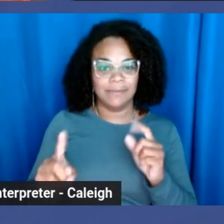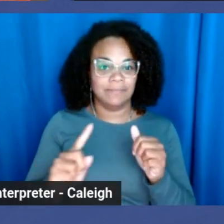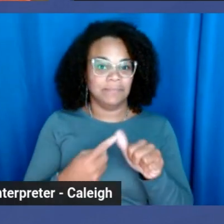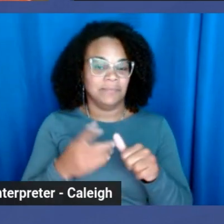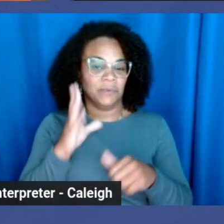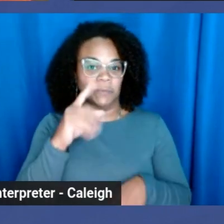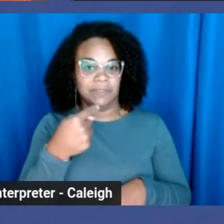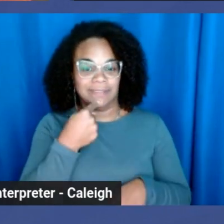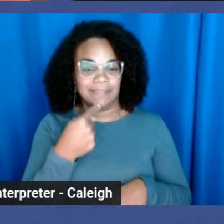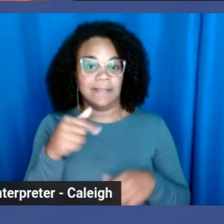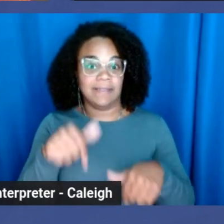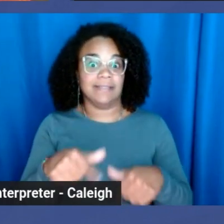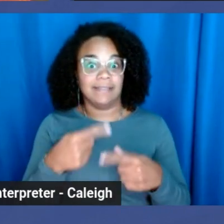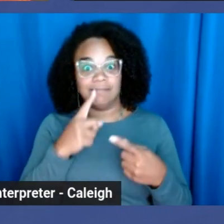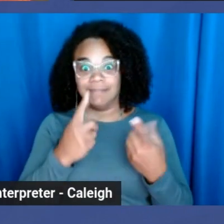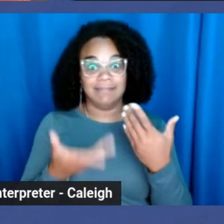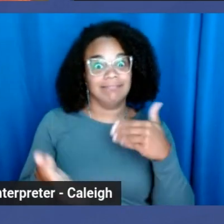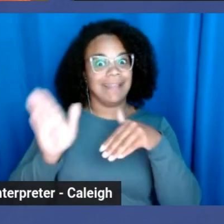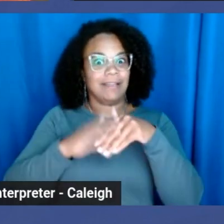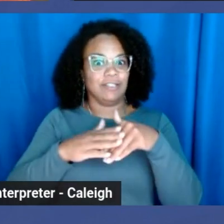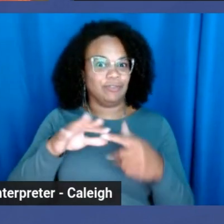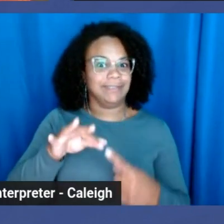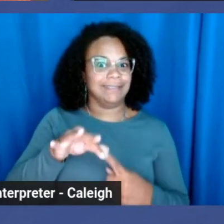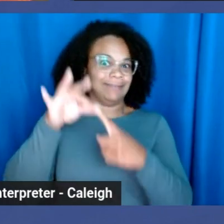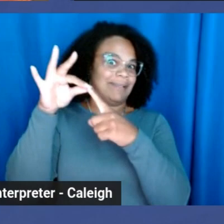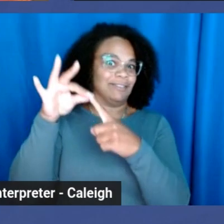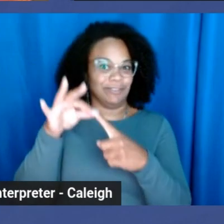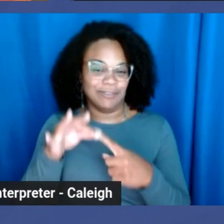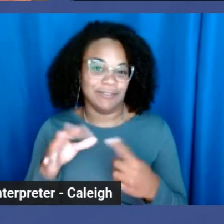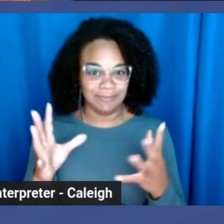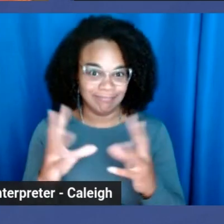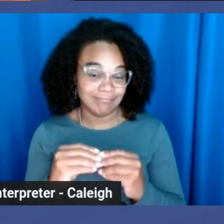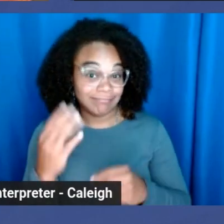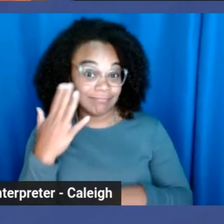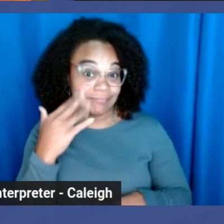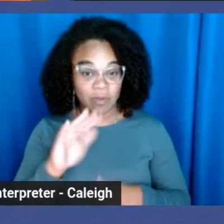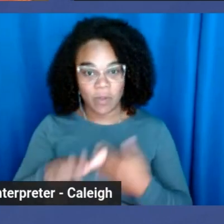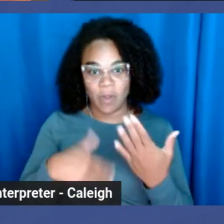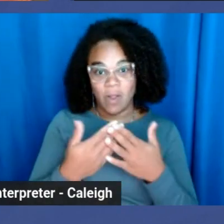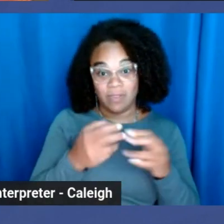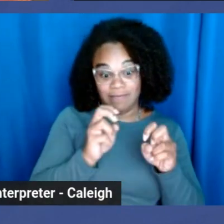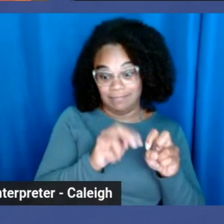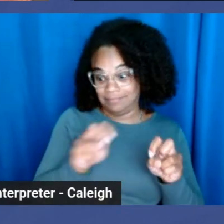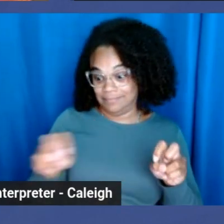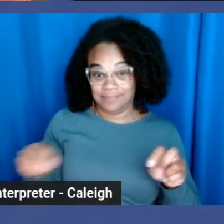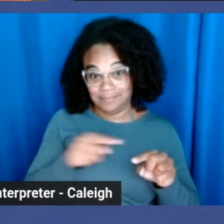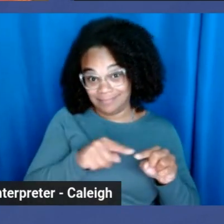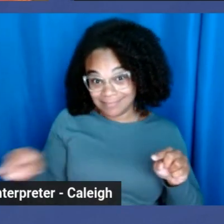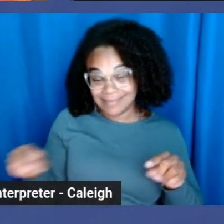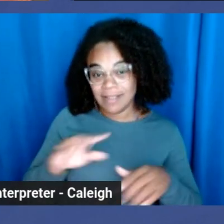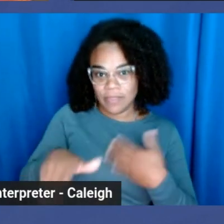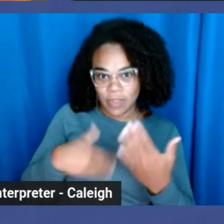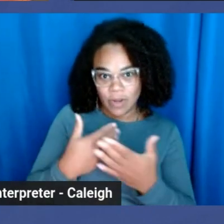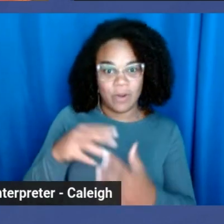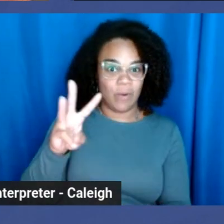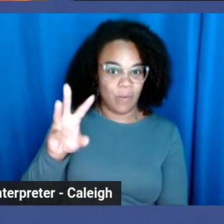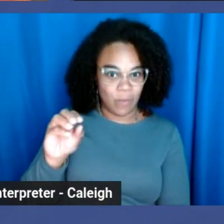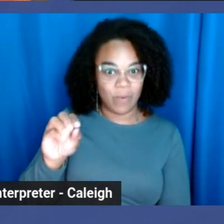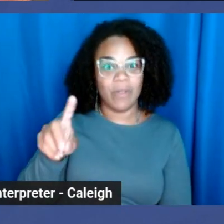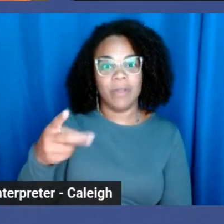say this is a extra special edition because all of the folks on my panel today are all